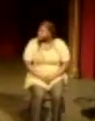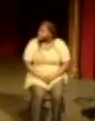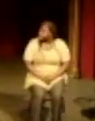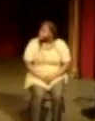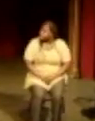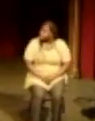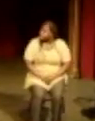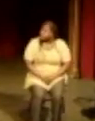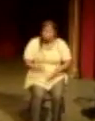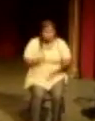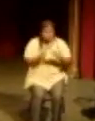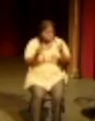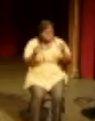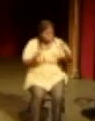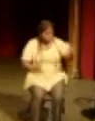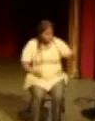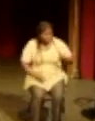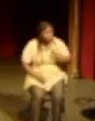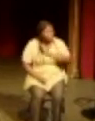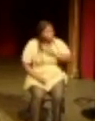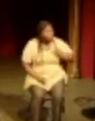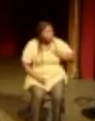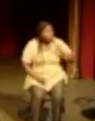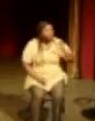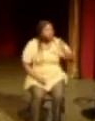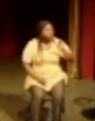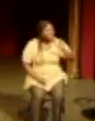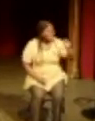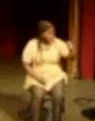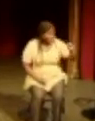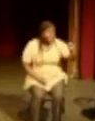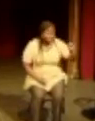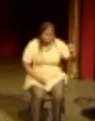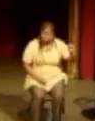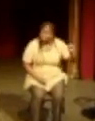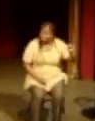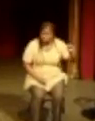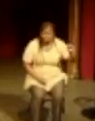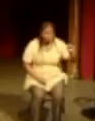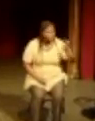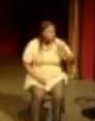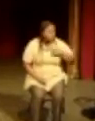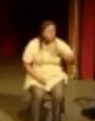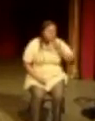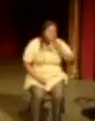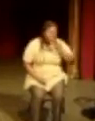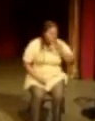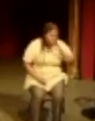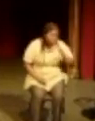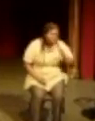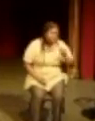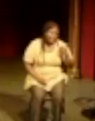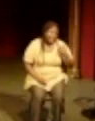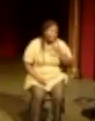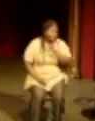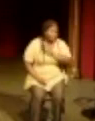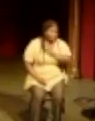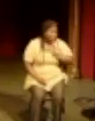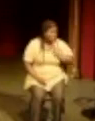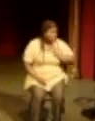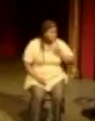our Board of Trustees. You've heard me say it before, we are so lucky to have the board that we